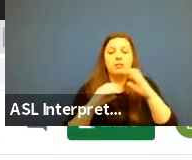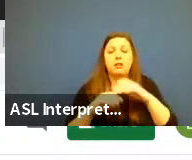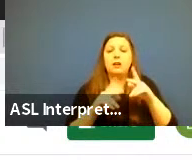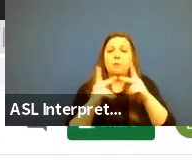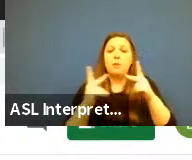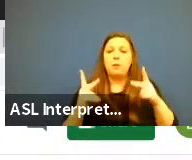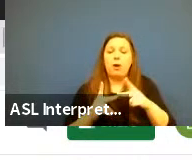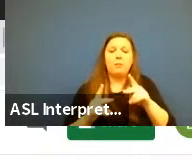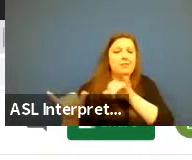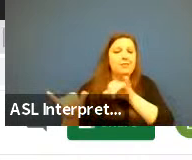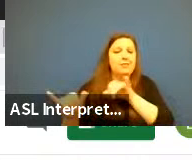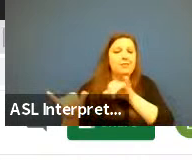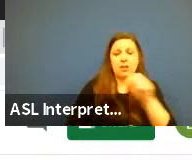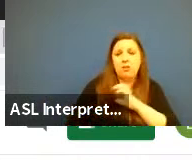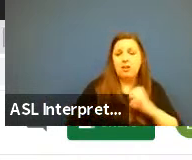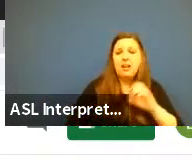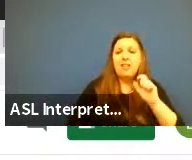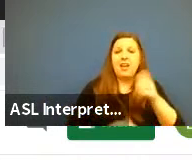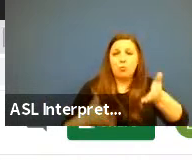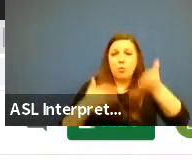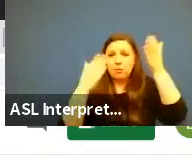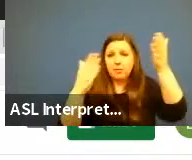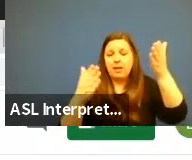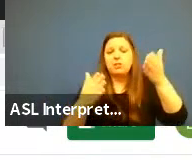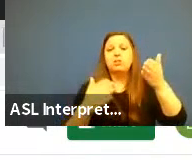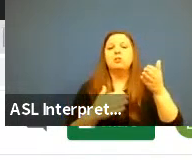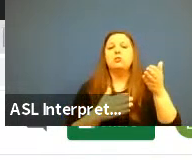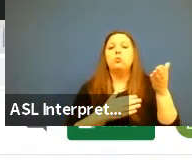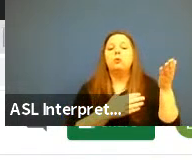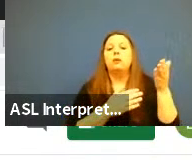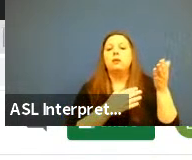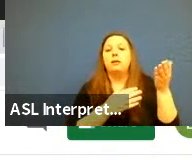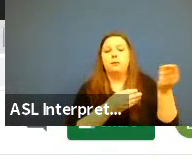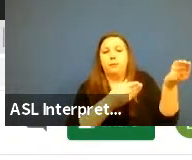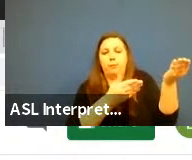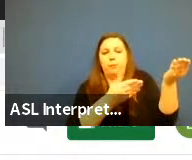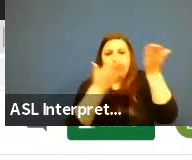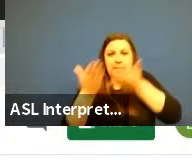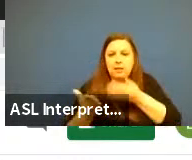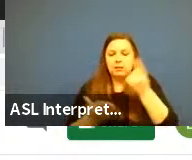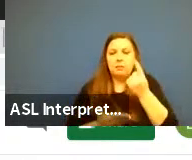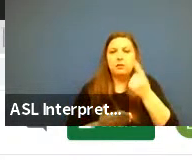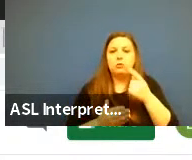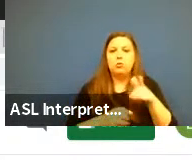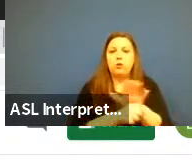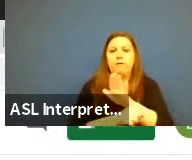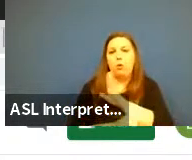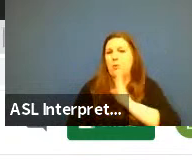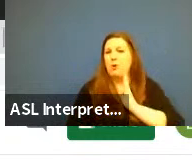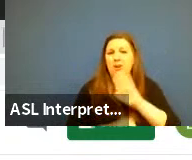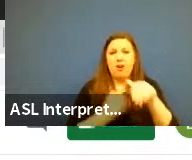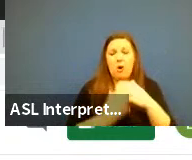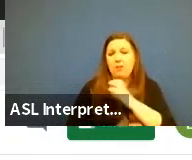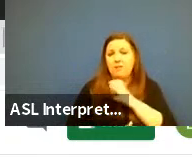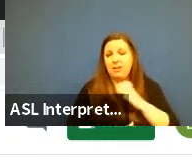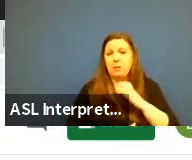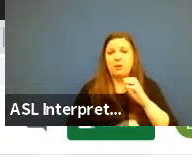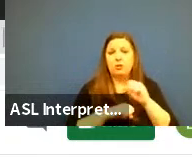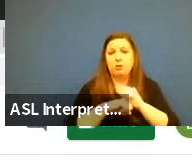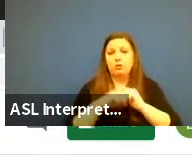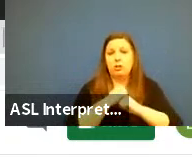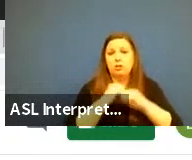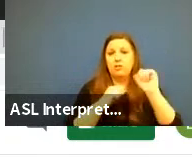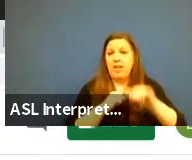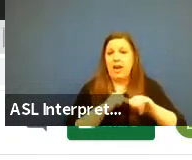they make a recommendation to move something forward to the full board. All of our committees are structured that way. We take no votes